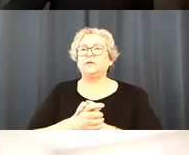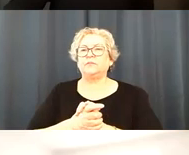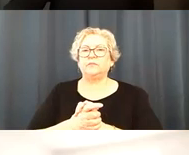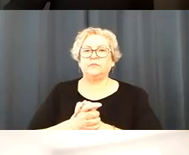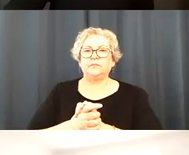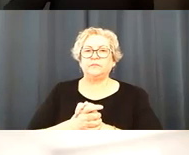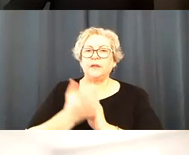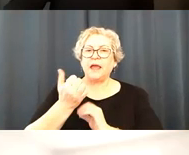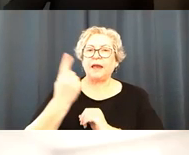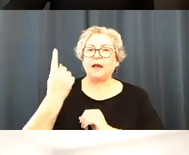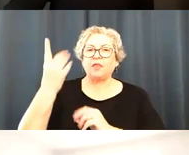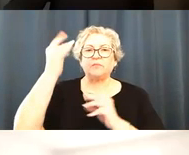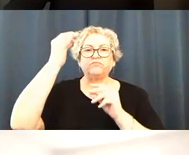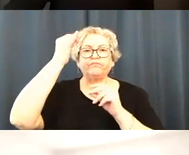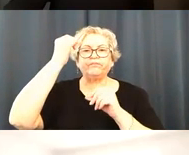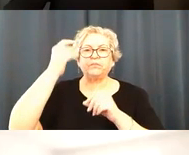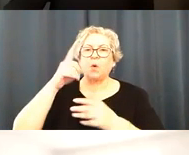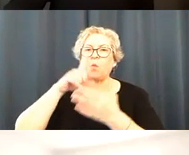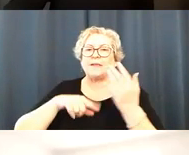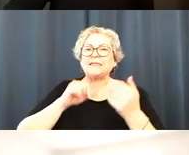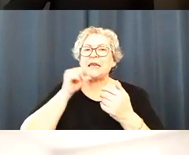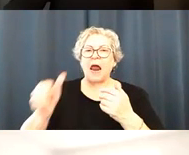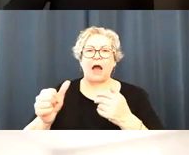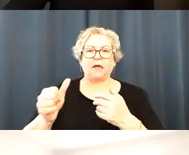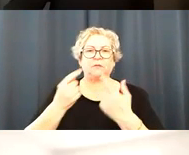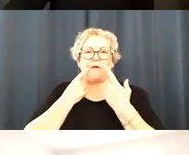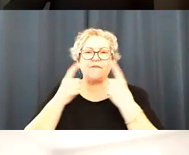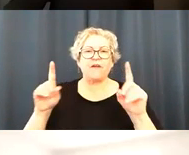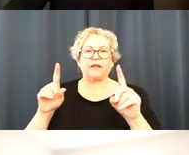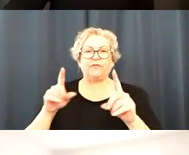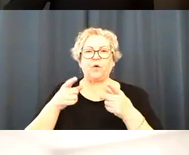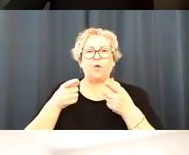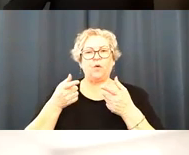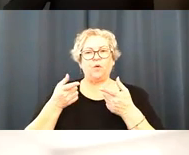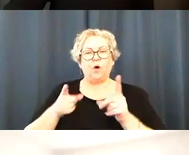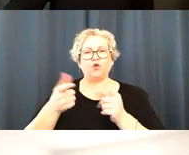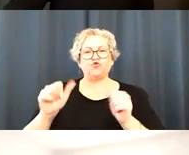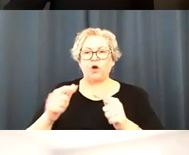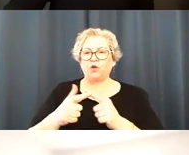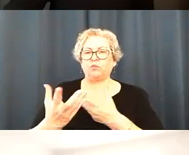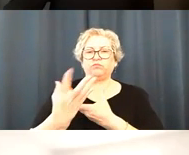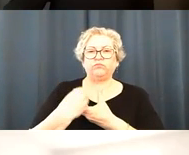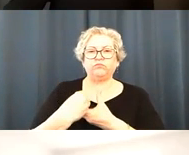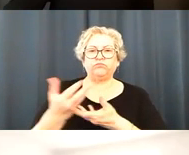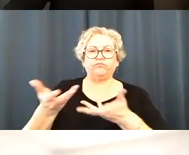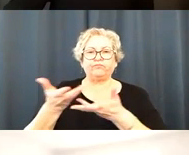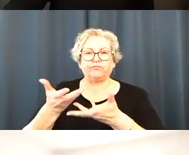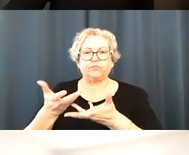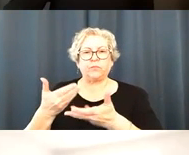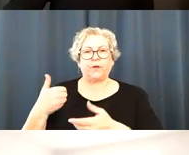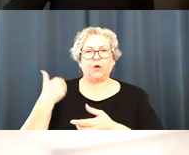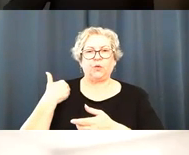Is there any other thoughts on what isn't working right now when you're trying to engage youth within your programs?